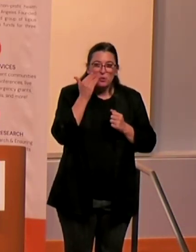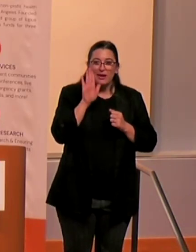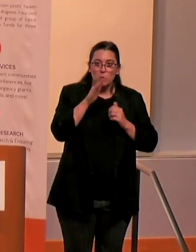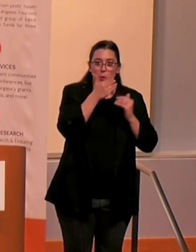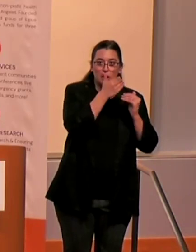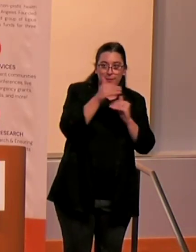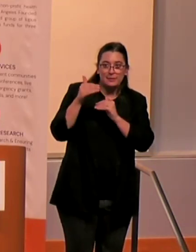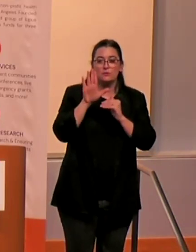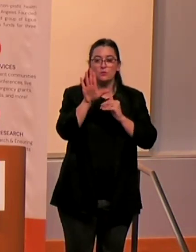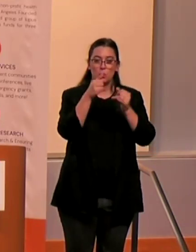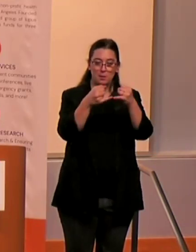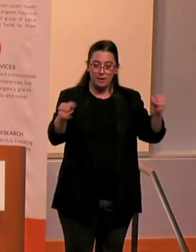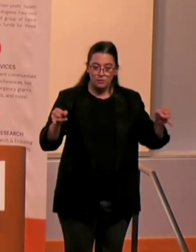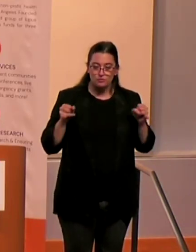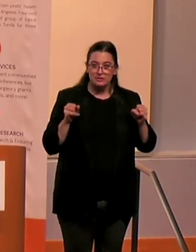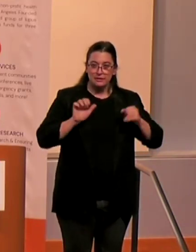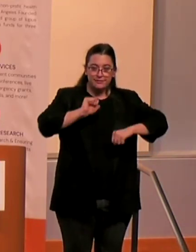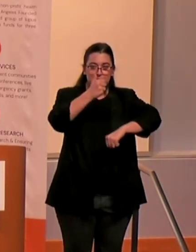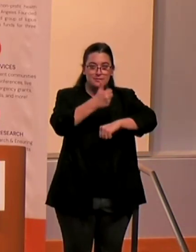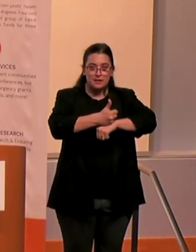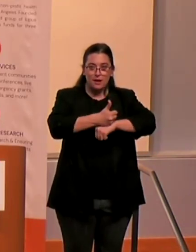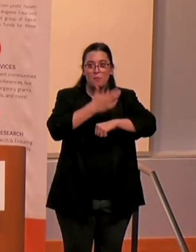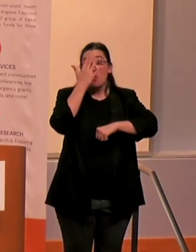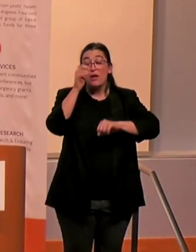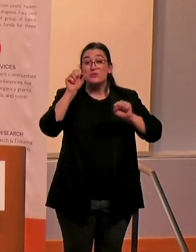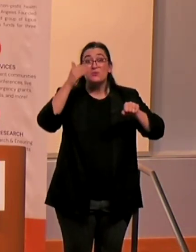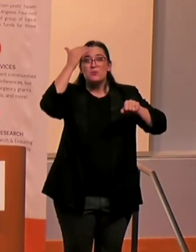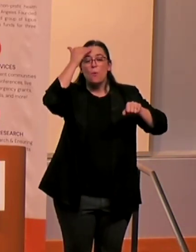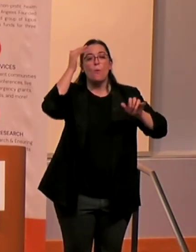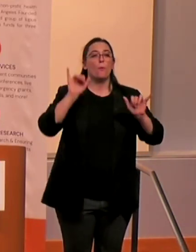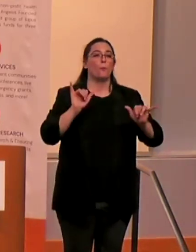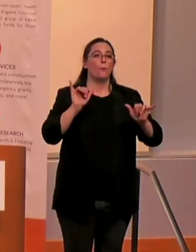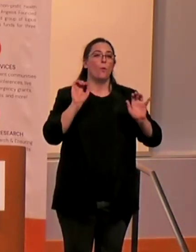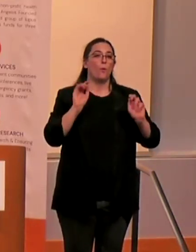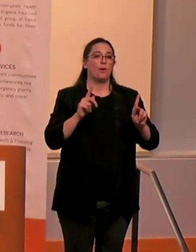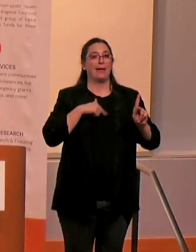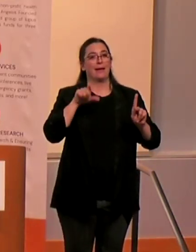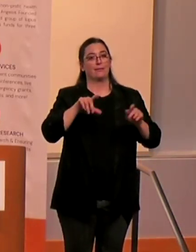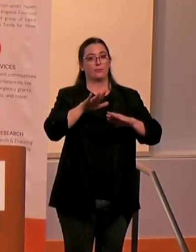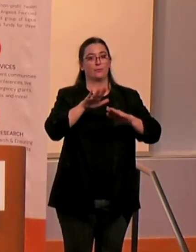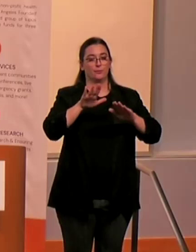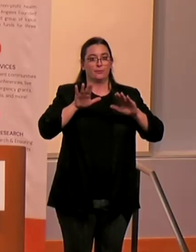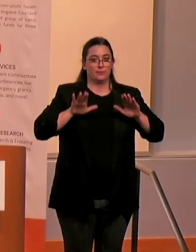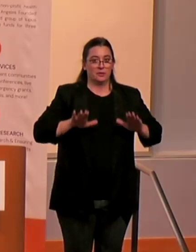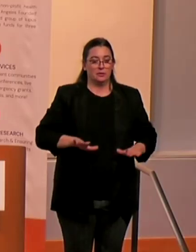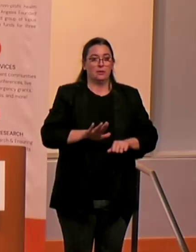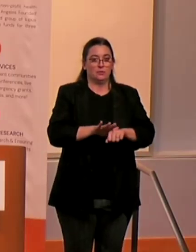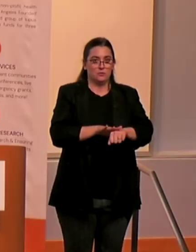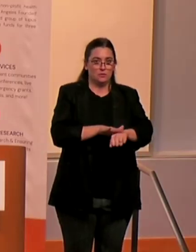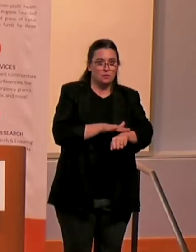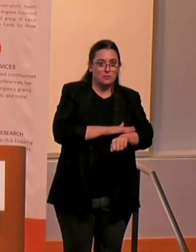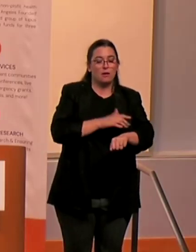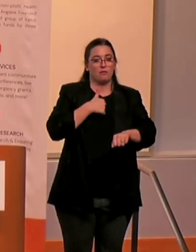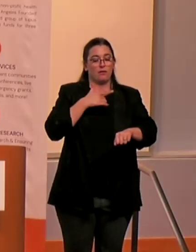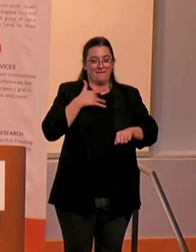and those boundaries, right? And know, okay, like I need to slow down and pace myself, because I can feel